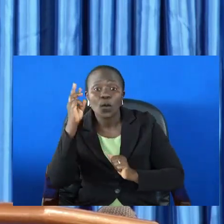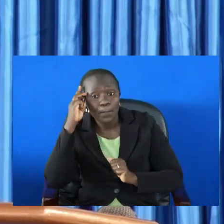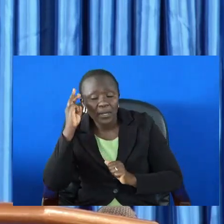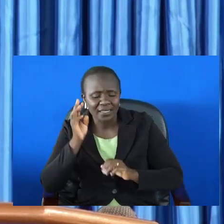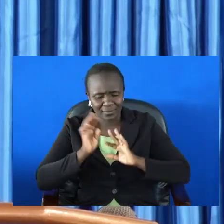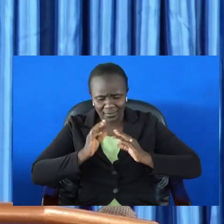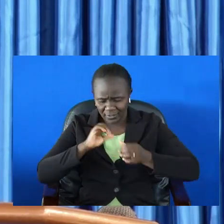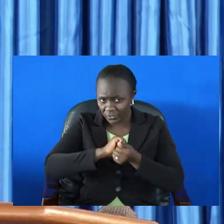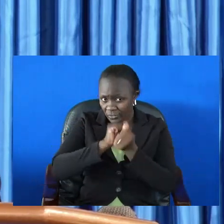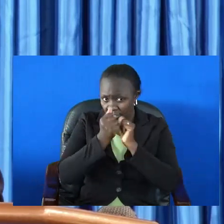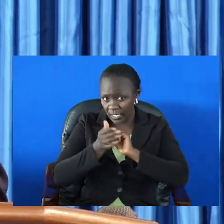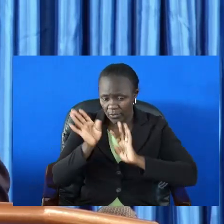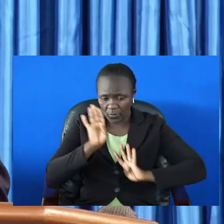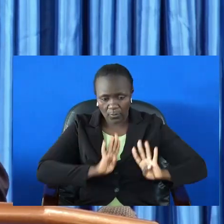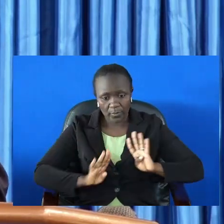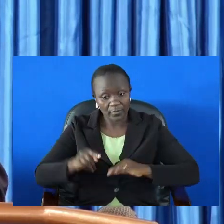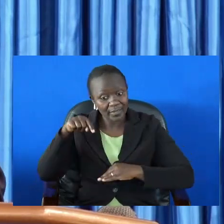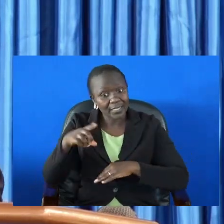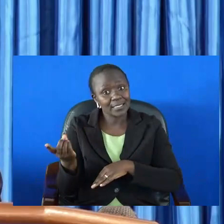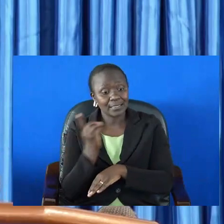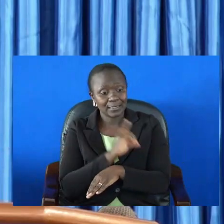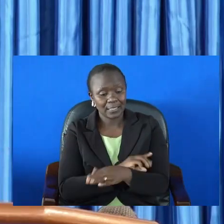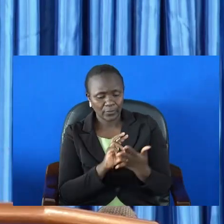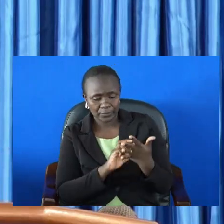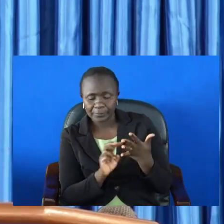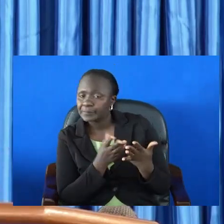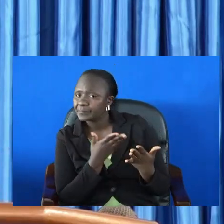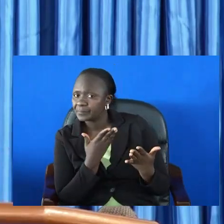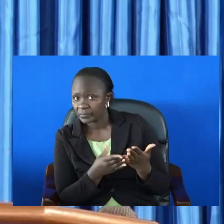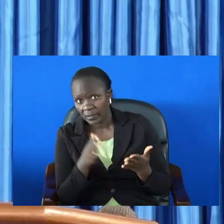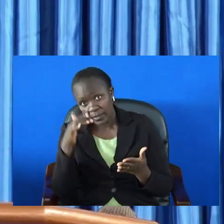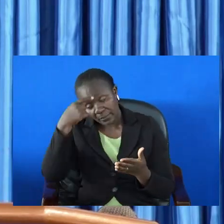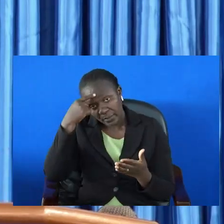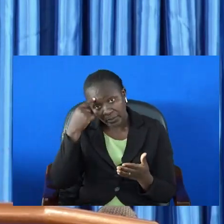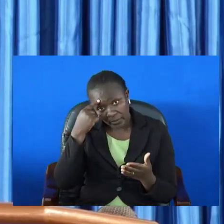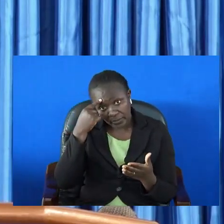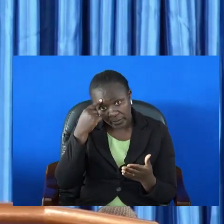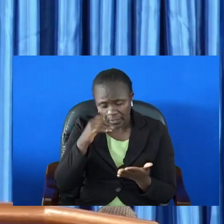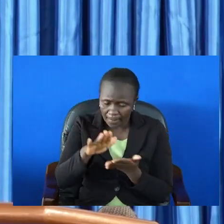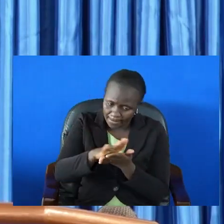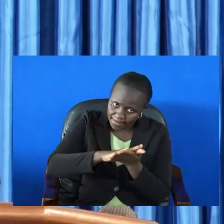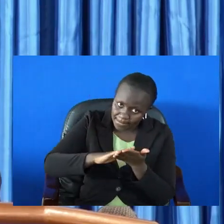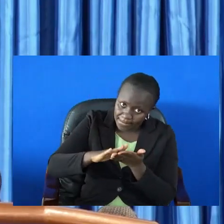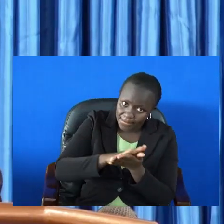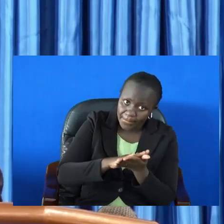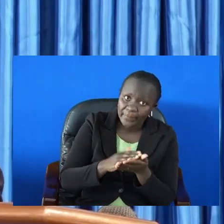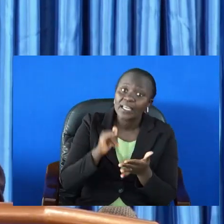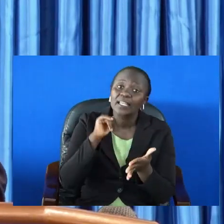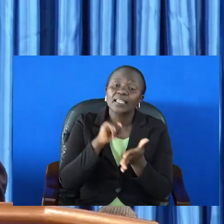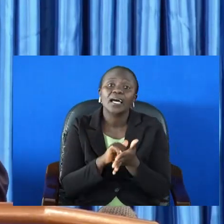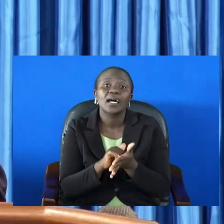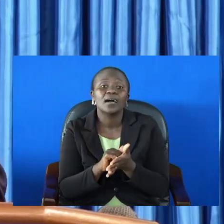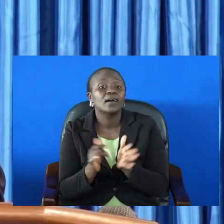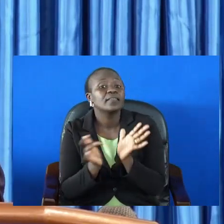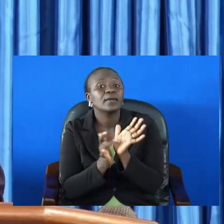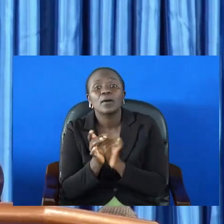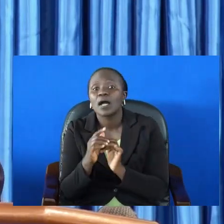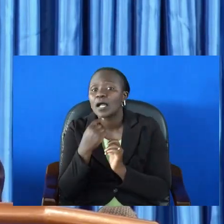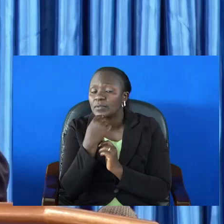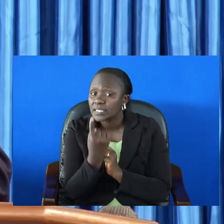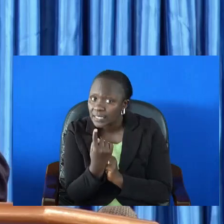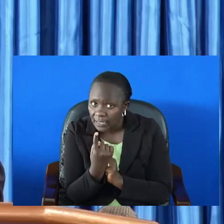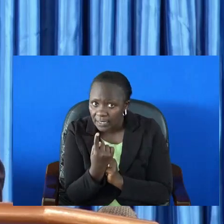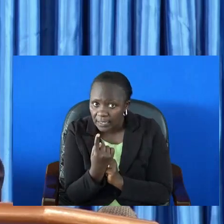behavior. And today we are looking unto this because this is the basis that the Bible